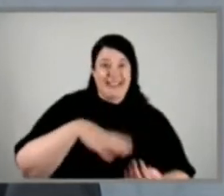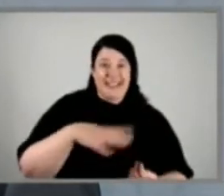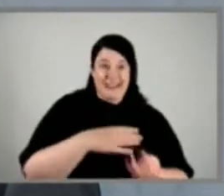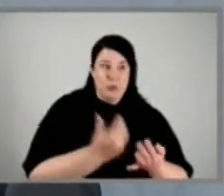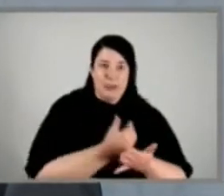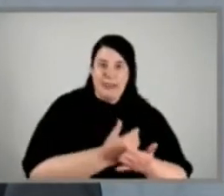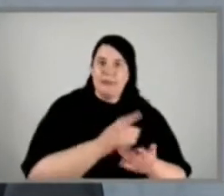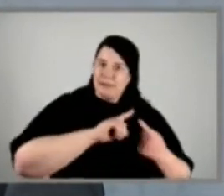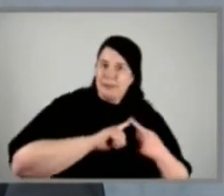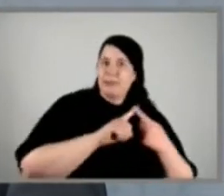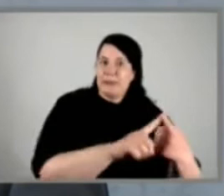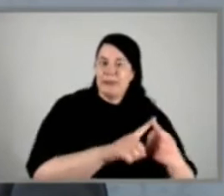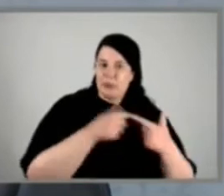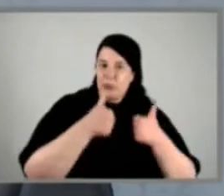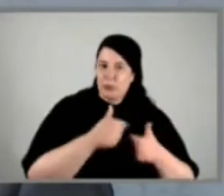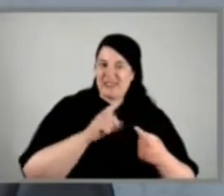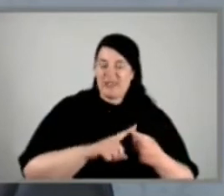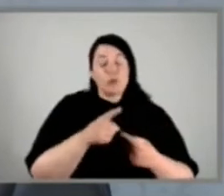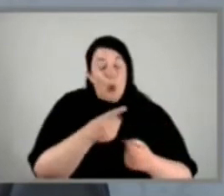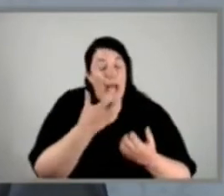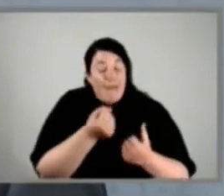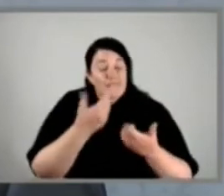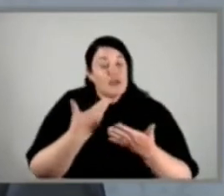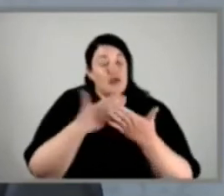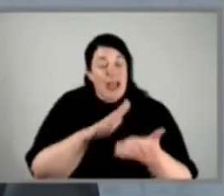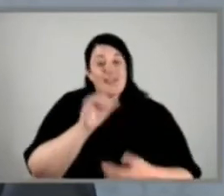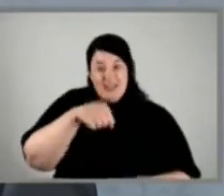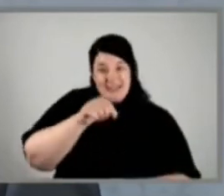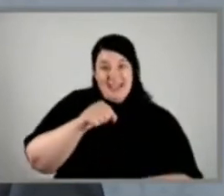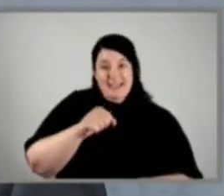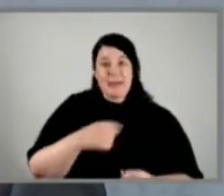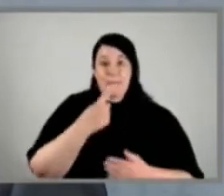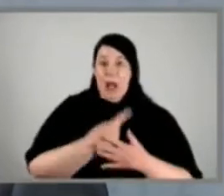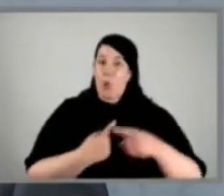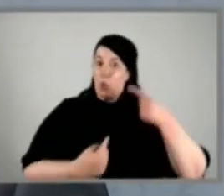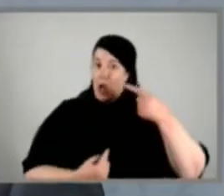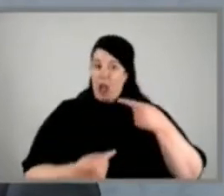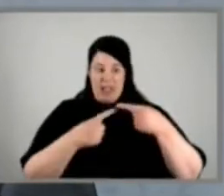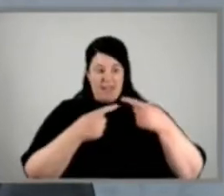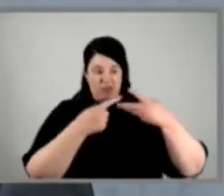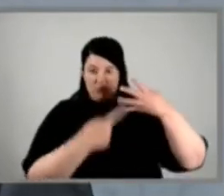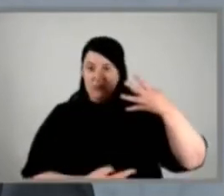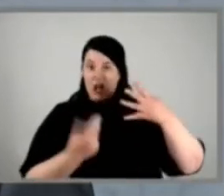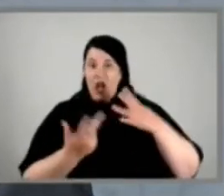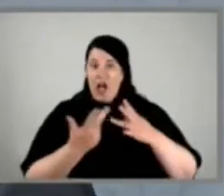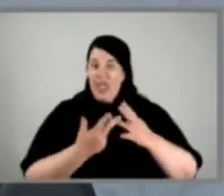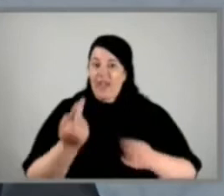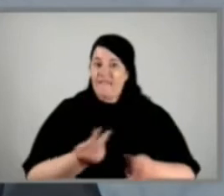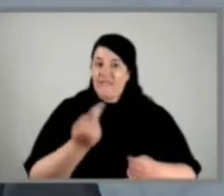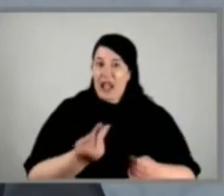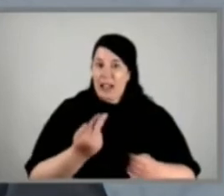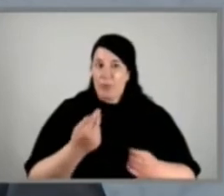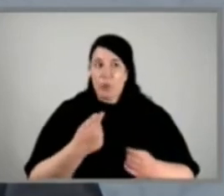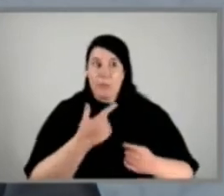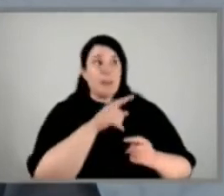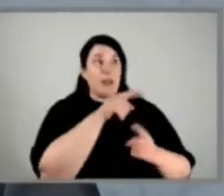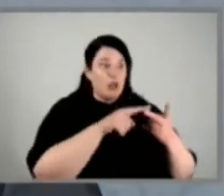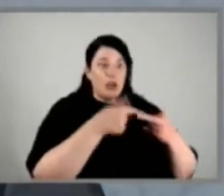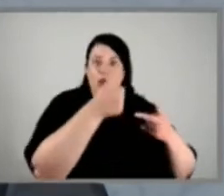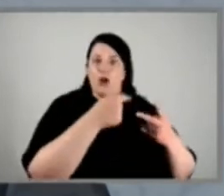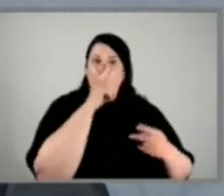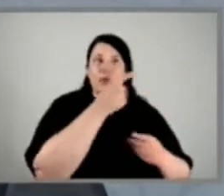vaccine rollout. But it's only one of the four types of vaccines that we've signed up to. If it's the